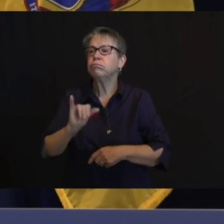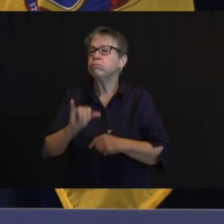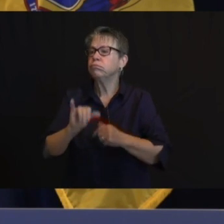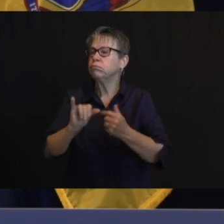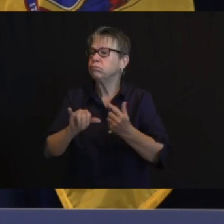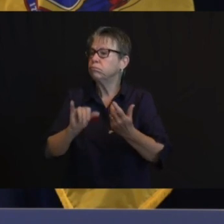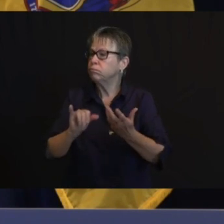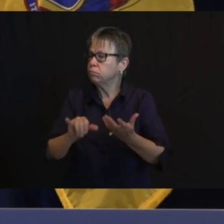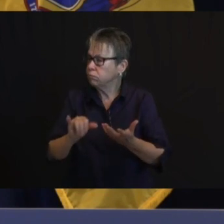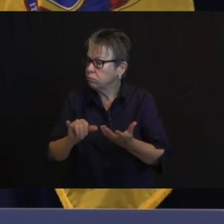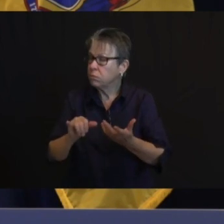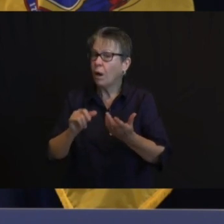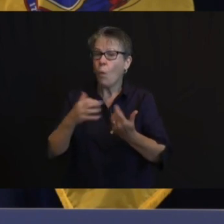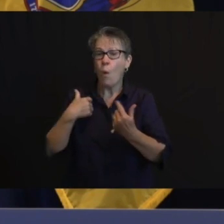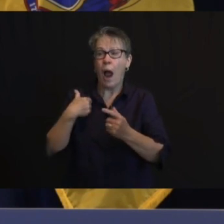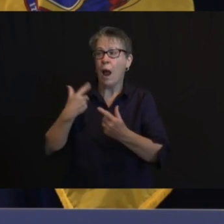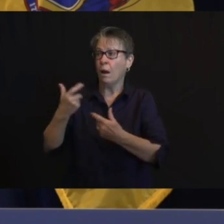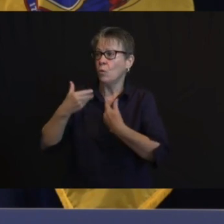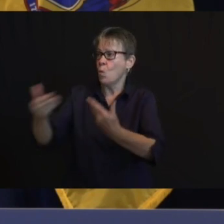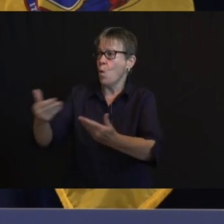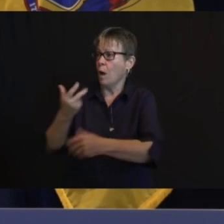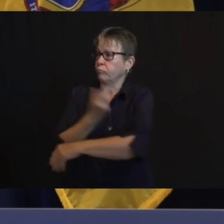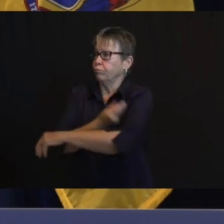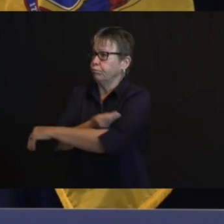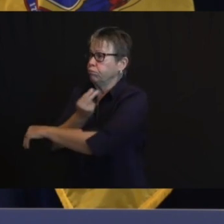balancing being a good role model with